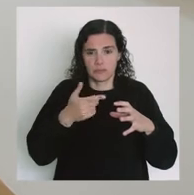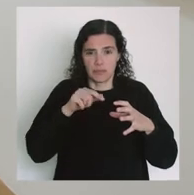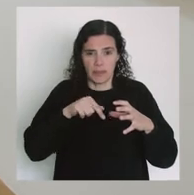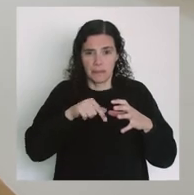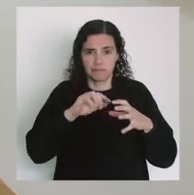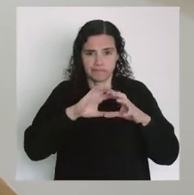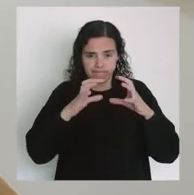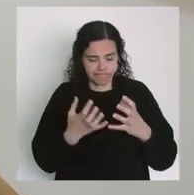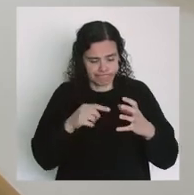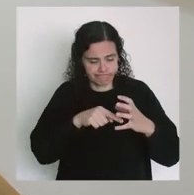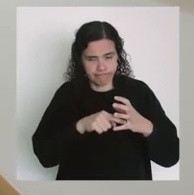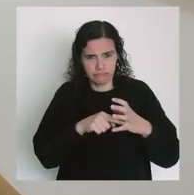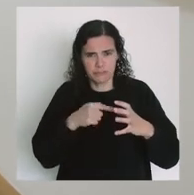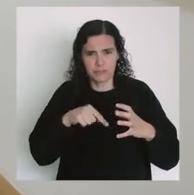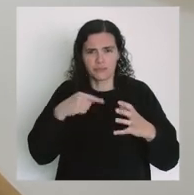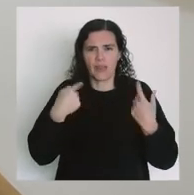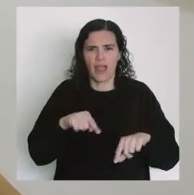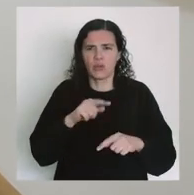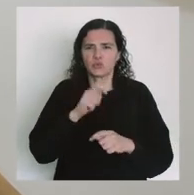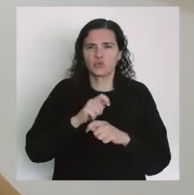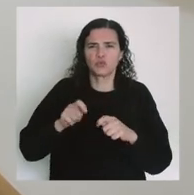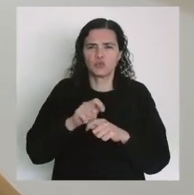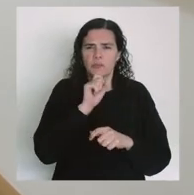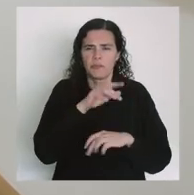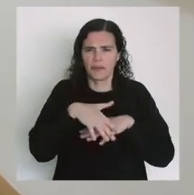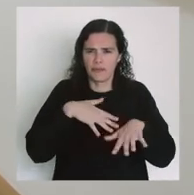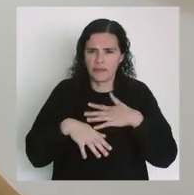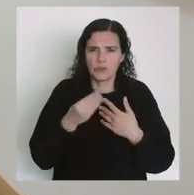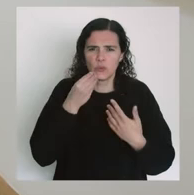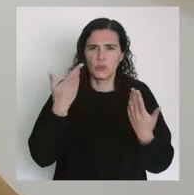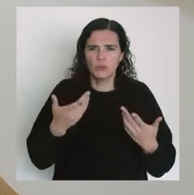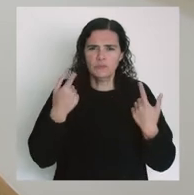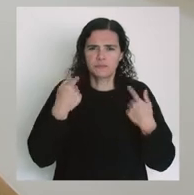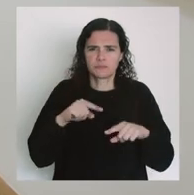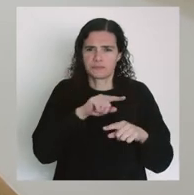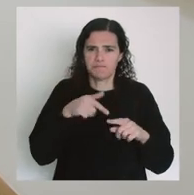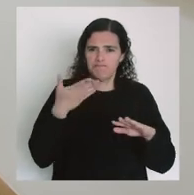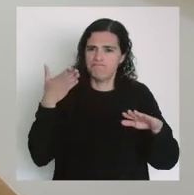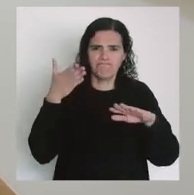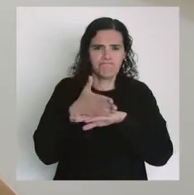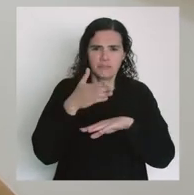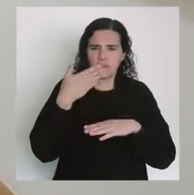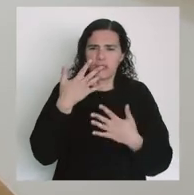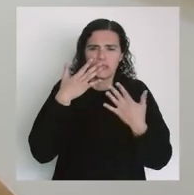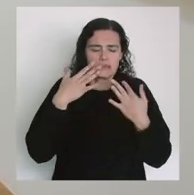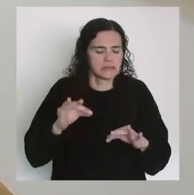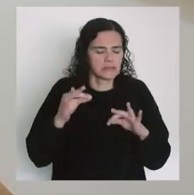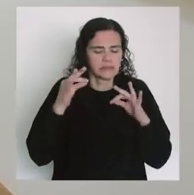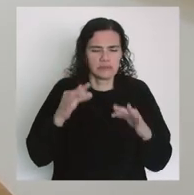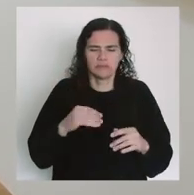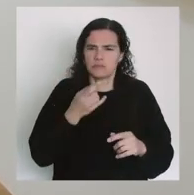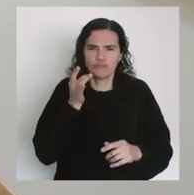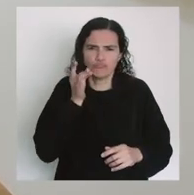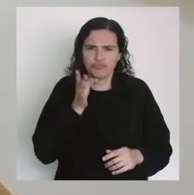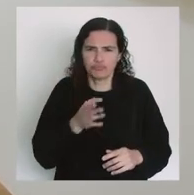outside of the cast. But it's decided that the sculpture could be made out of very direct, simple,